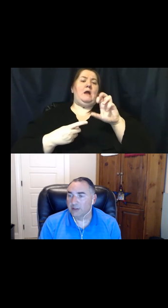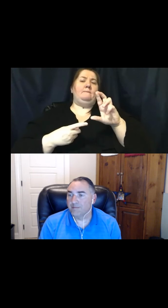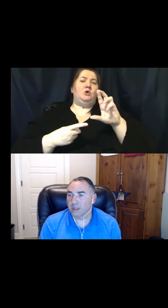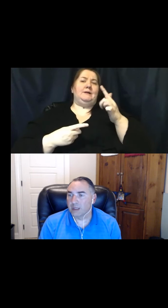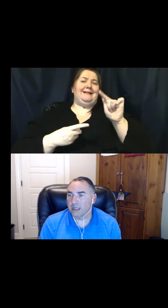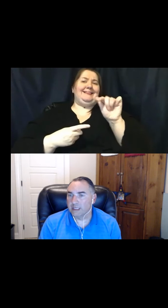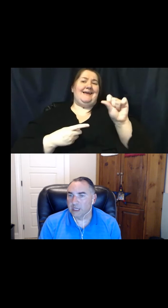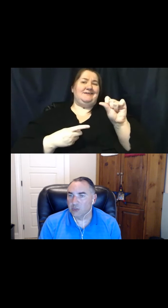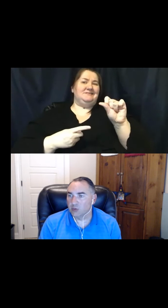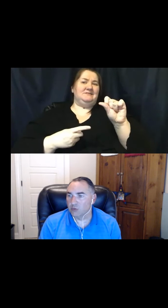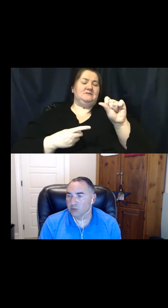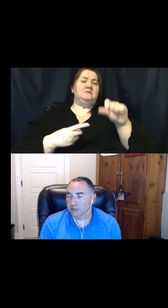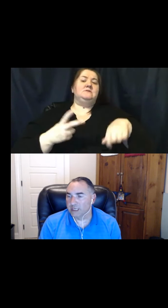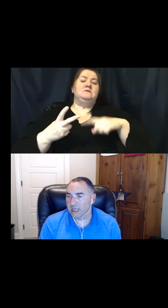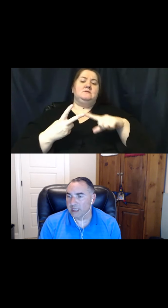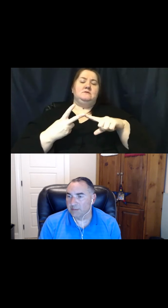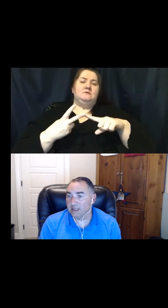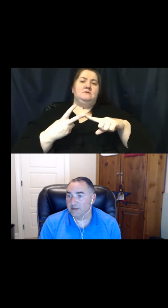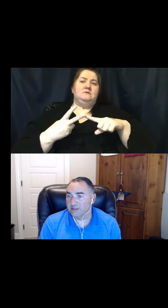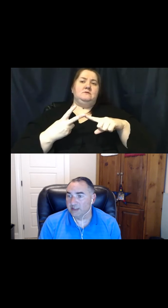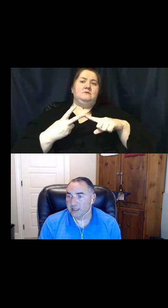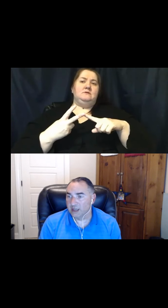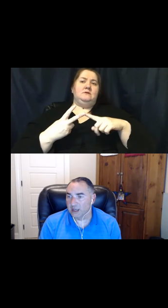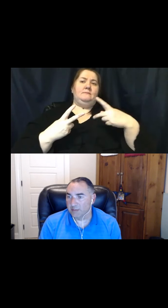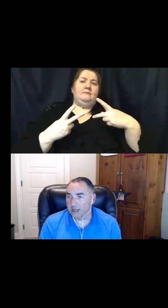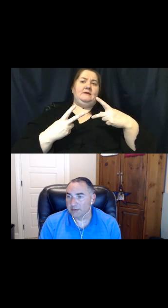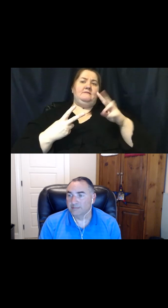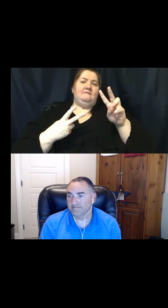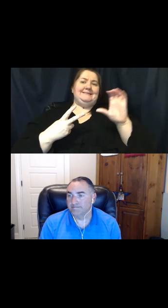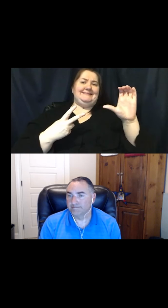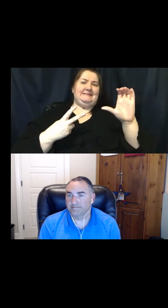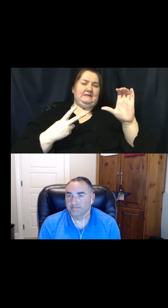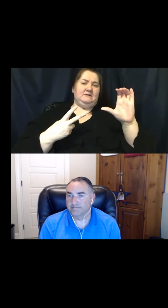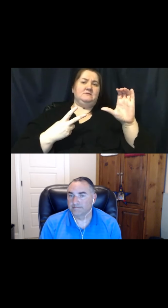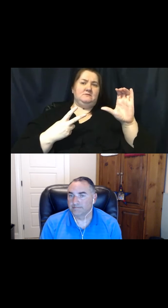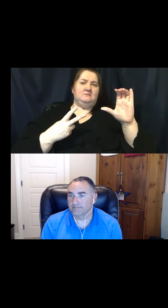pipe, and the other one would be a PVC pipe.